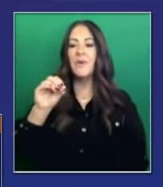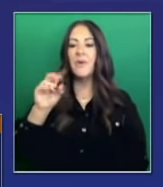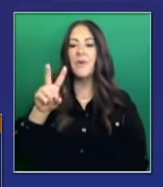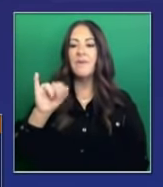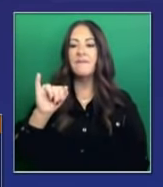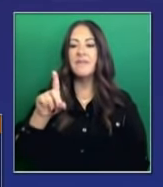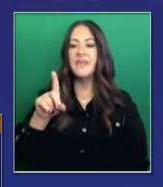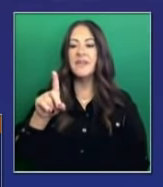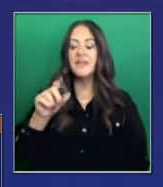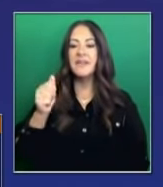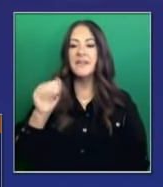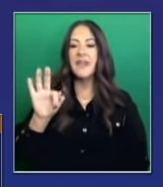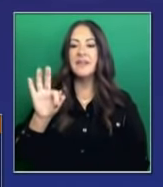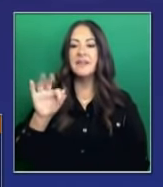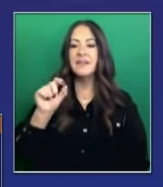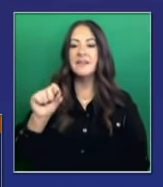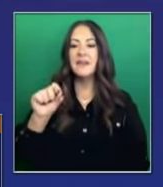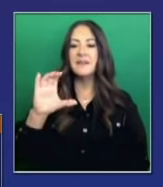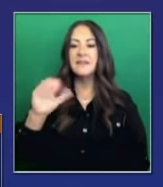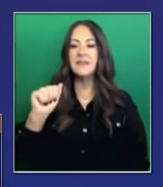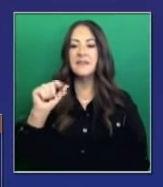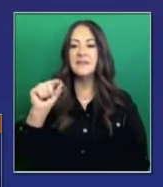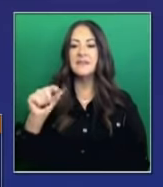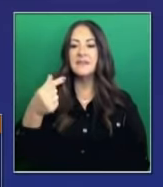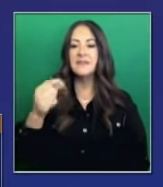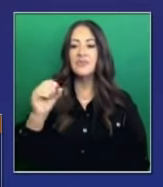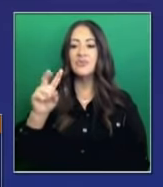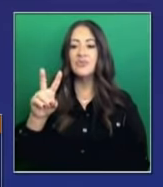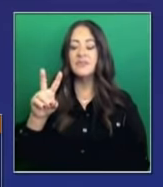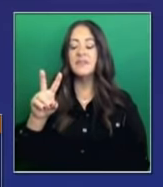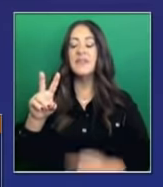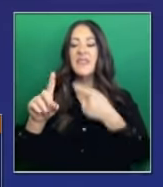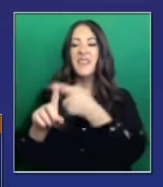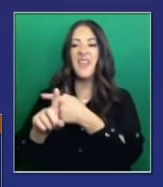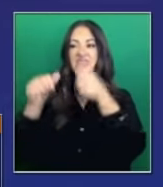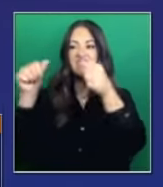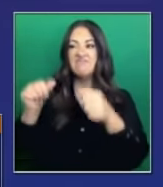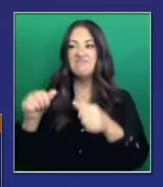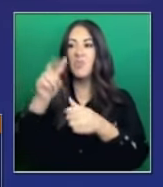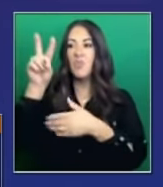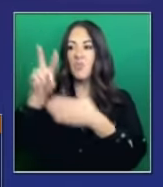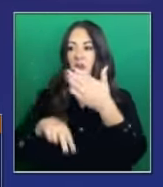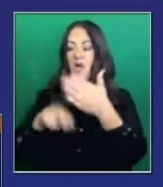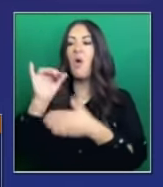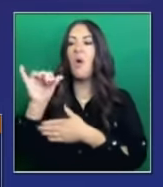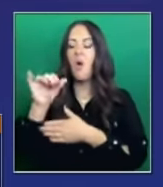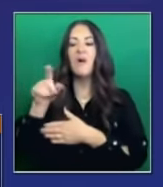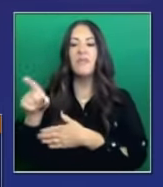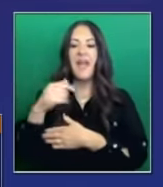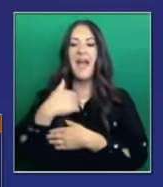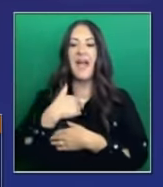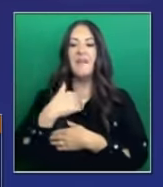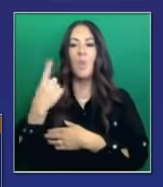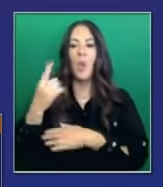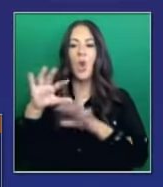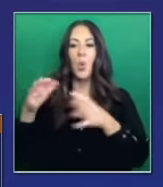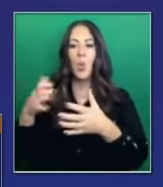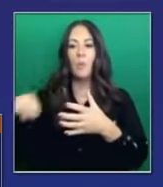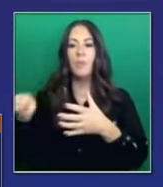working group and their recommendations that they should codify in advance on phase 1B. That's the next cohort